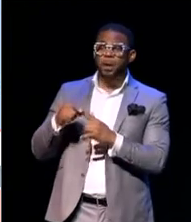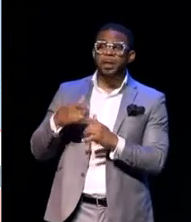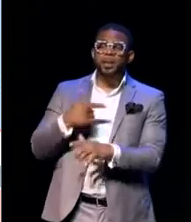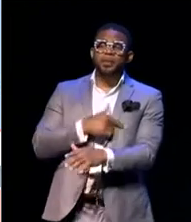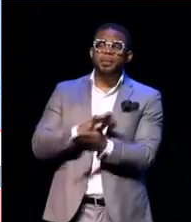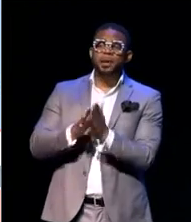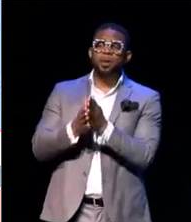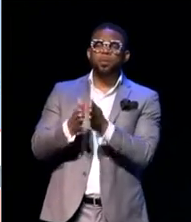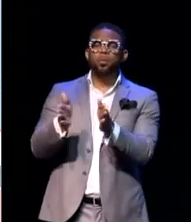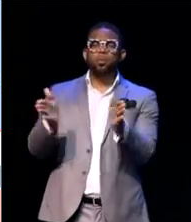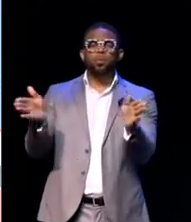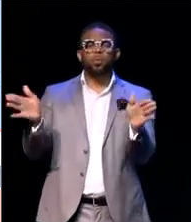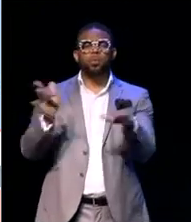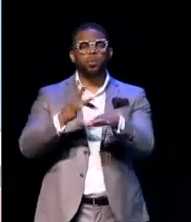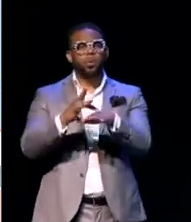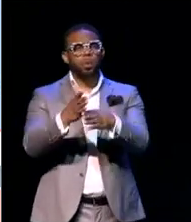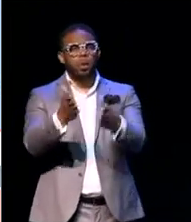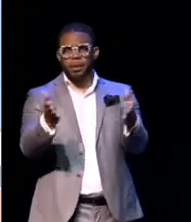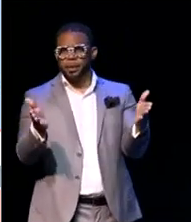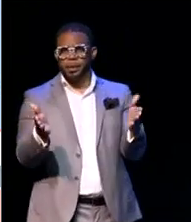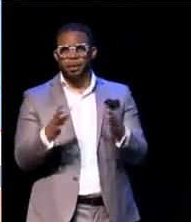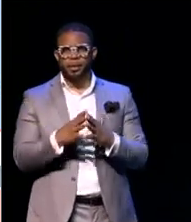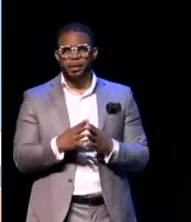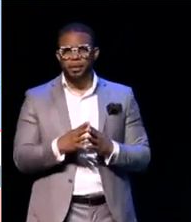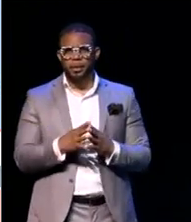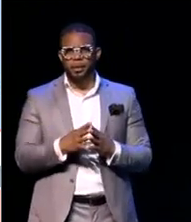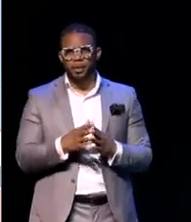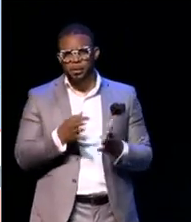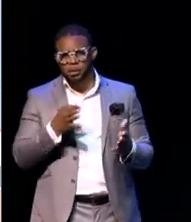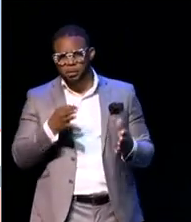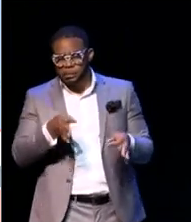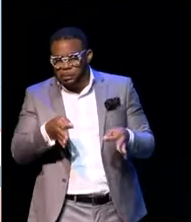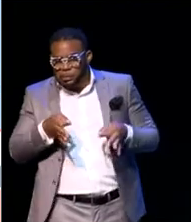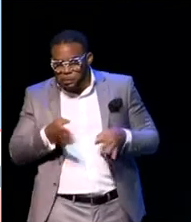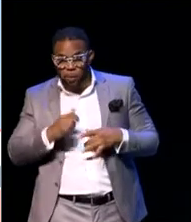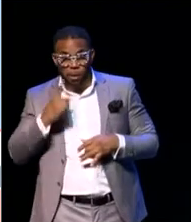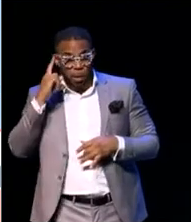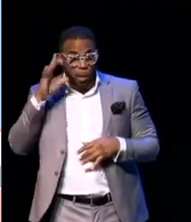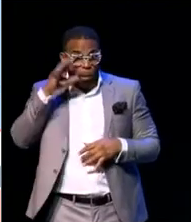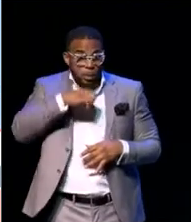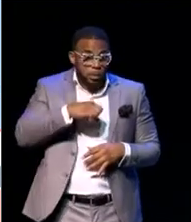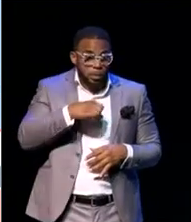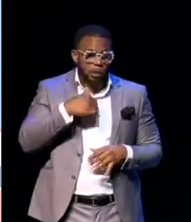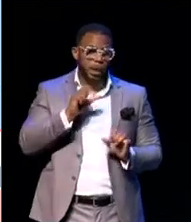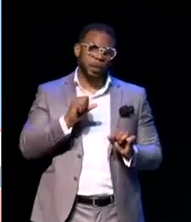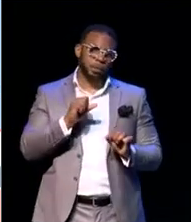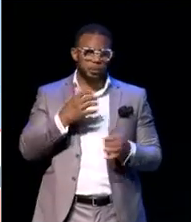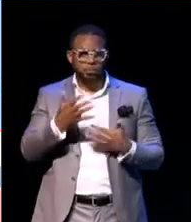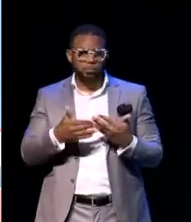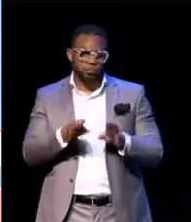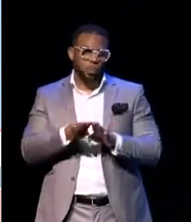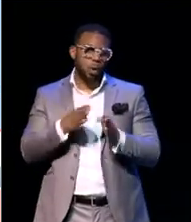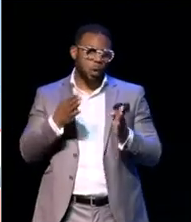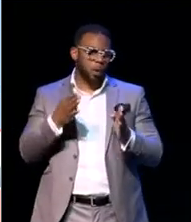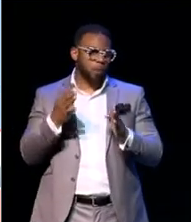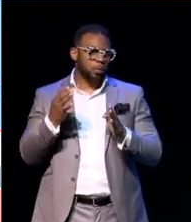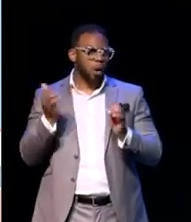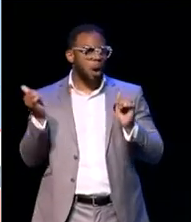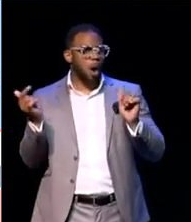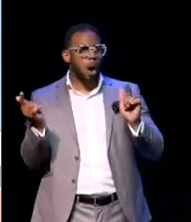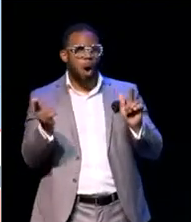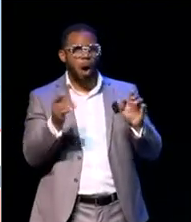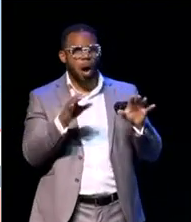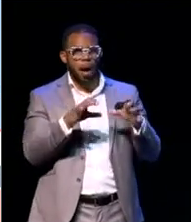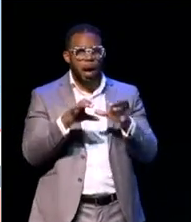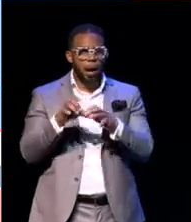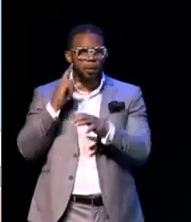vaccines became widely available, sooner than we thought they would, we were able to pretty much open up all of our